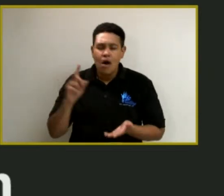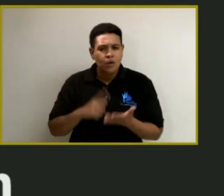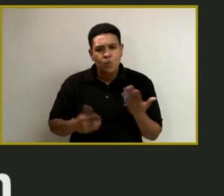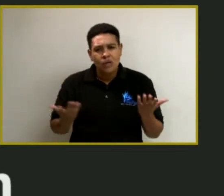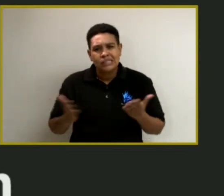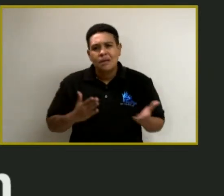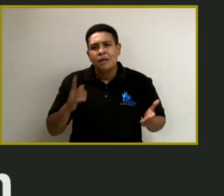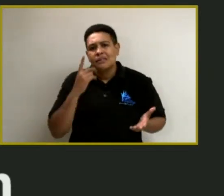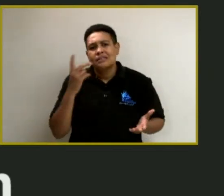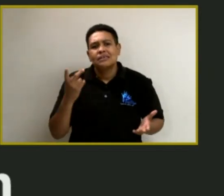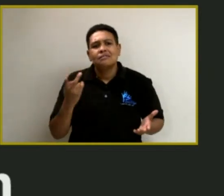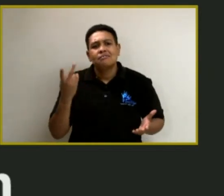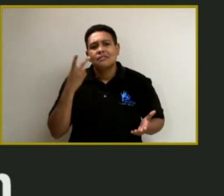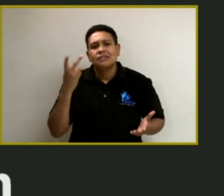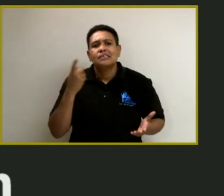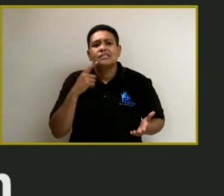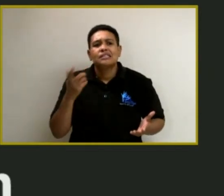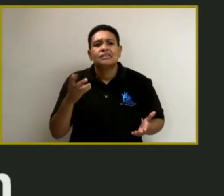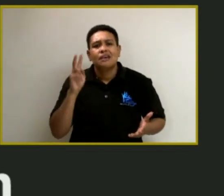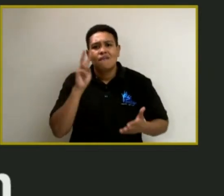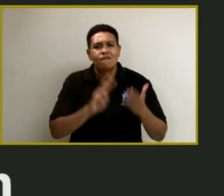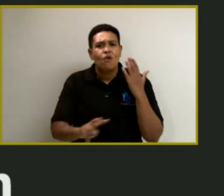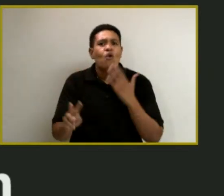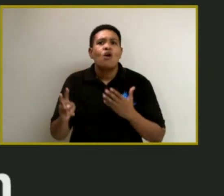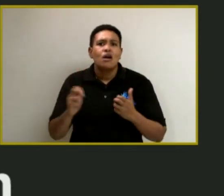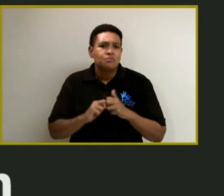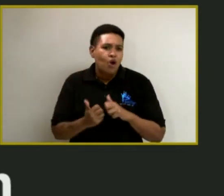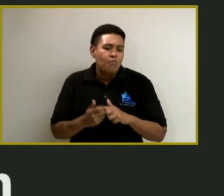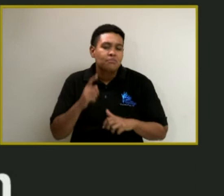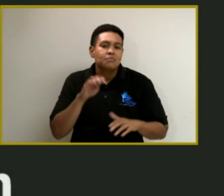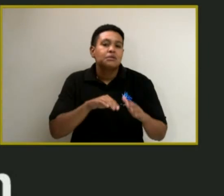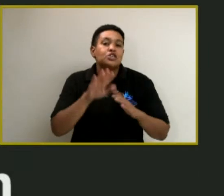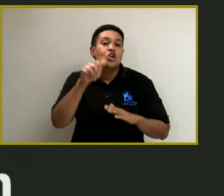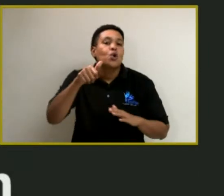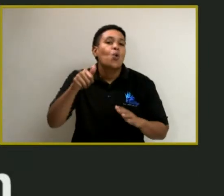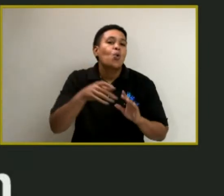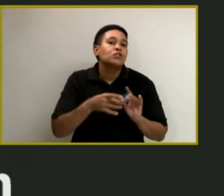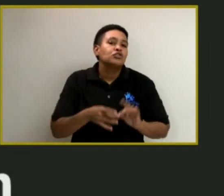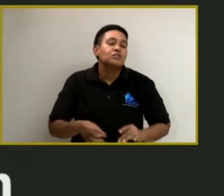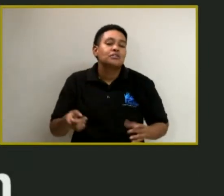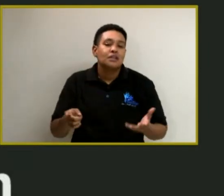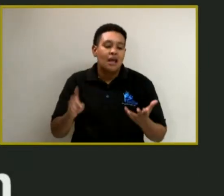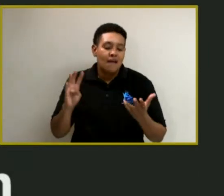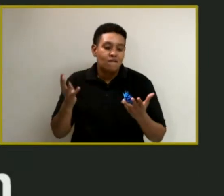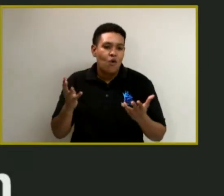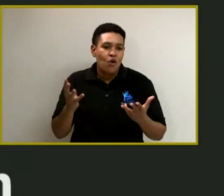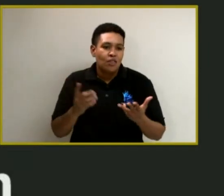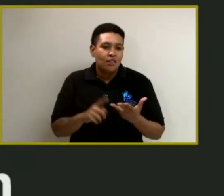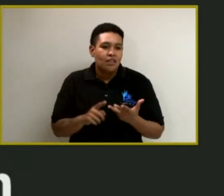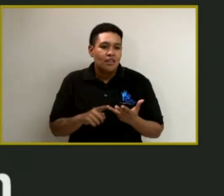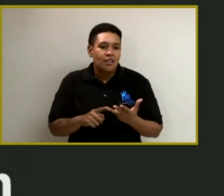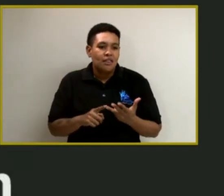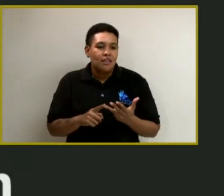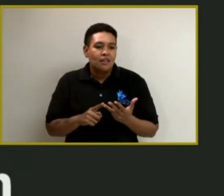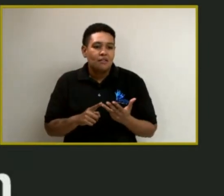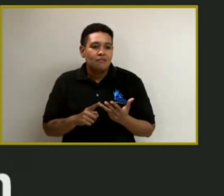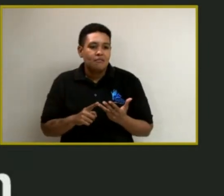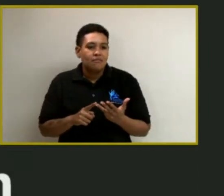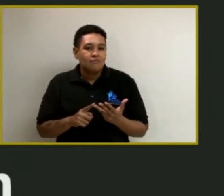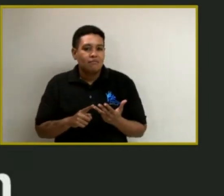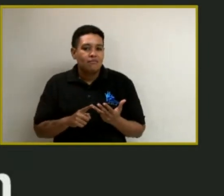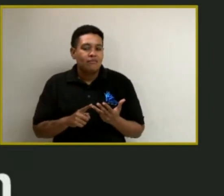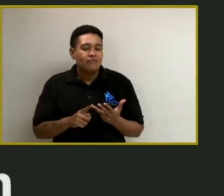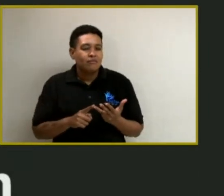serious influx that you're forecasting based on your own modeling? And then fourthly, what